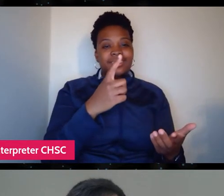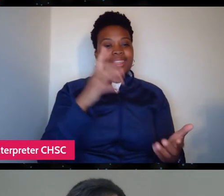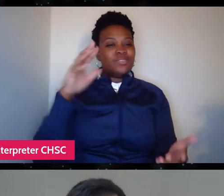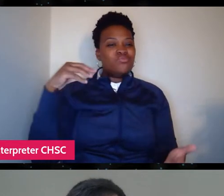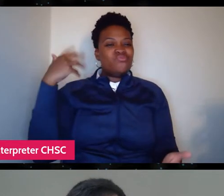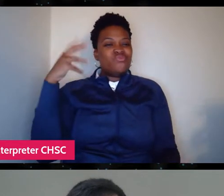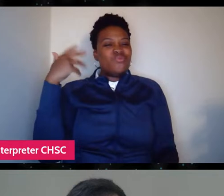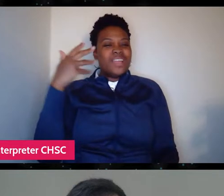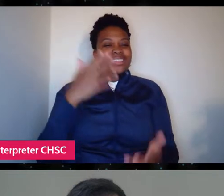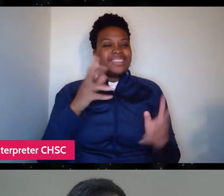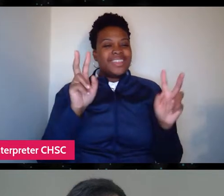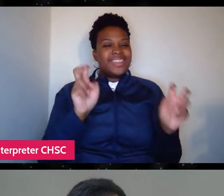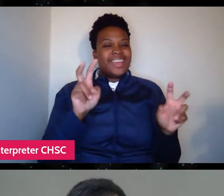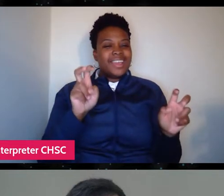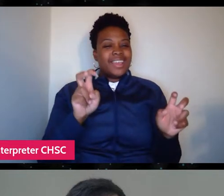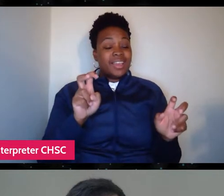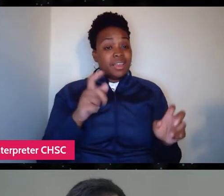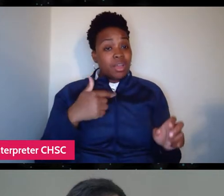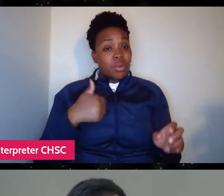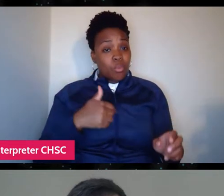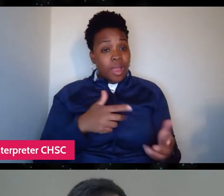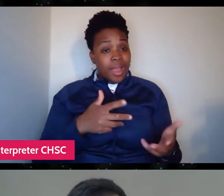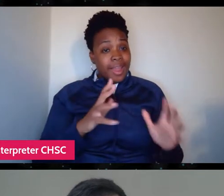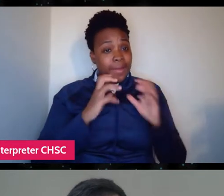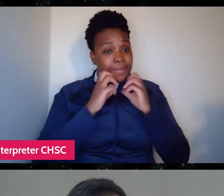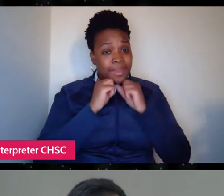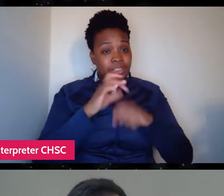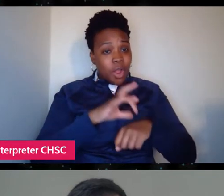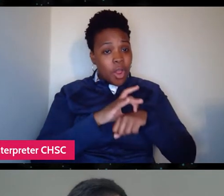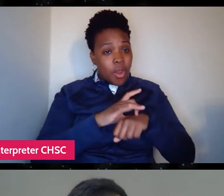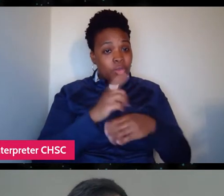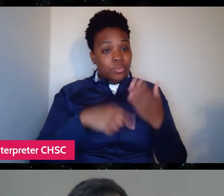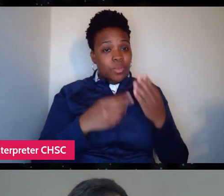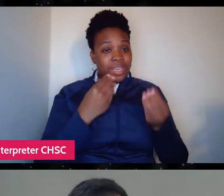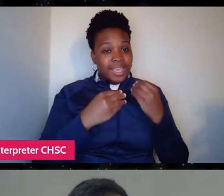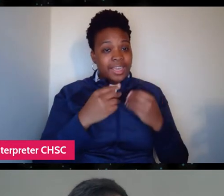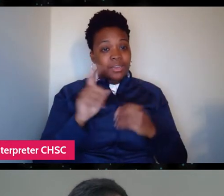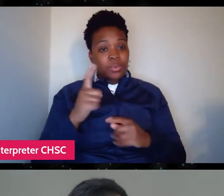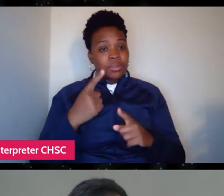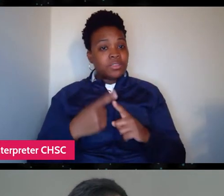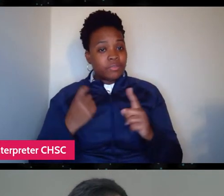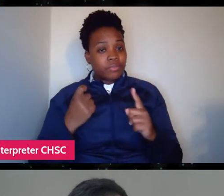about the earth and what we eat, you know, and where it comes from.